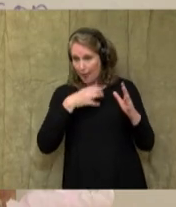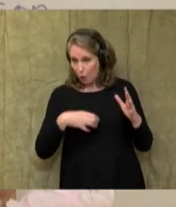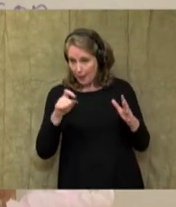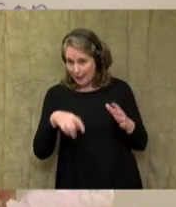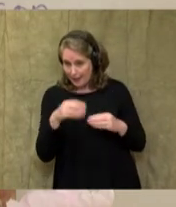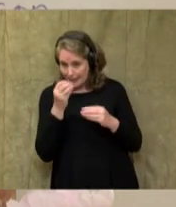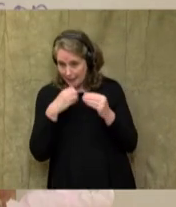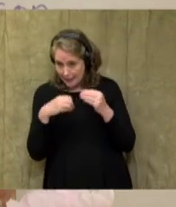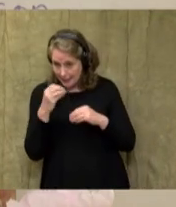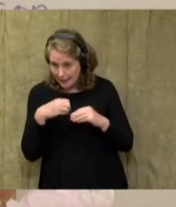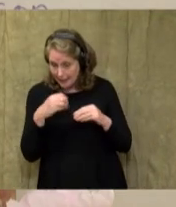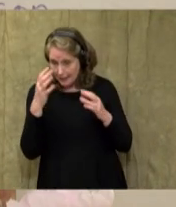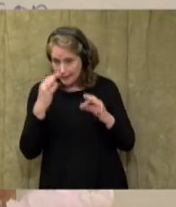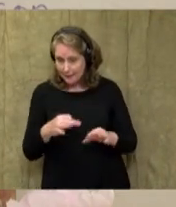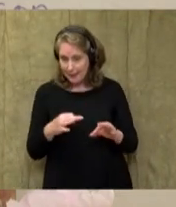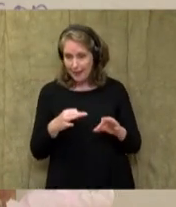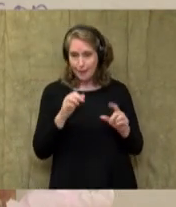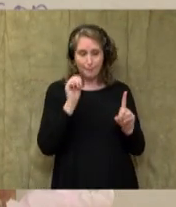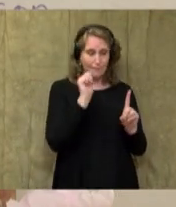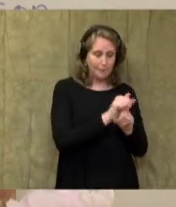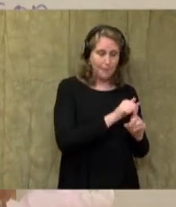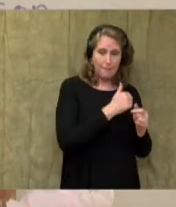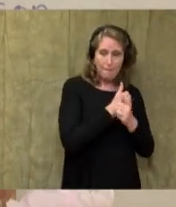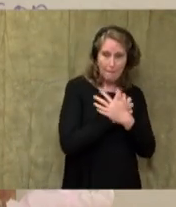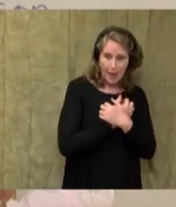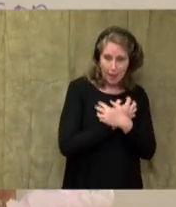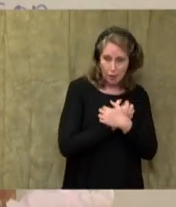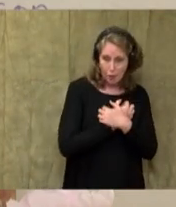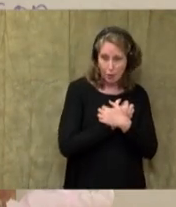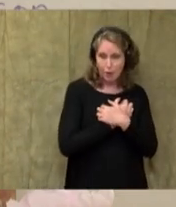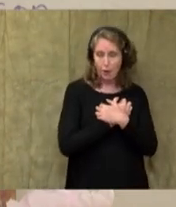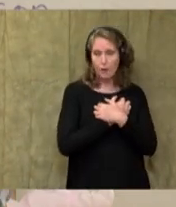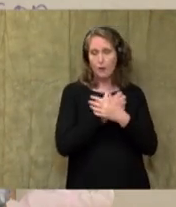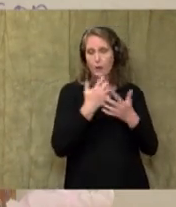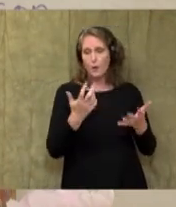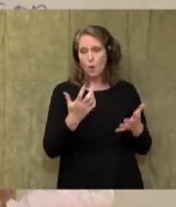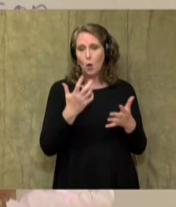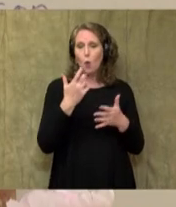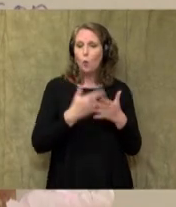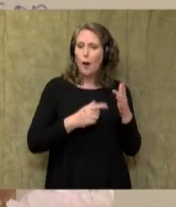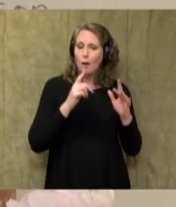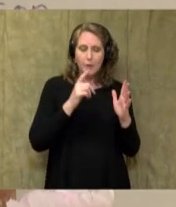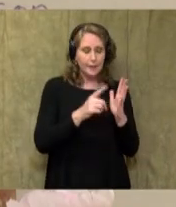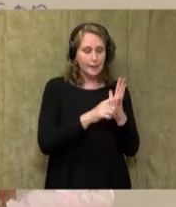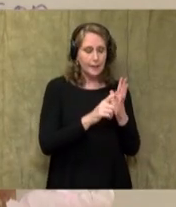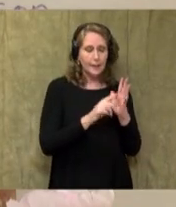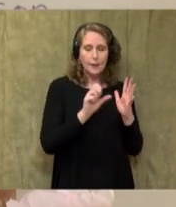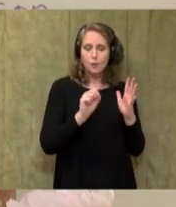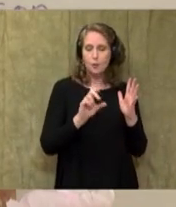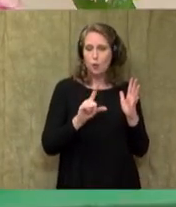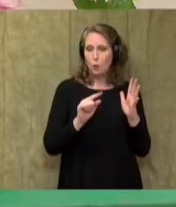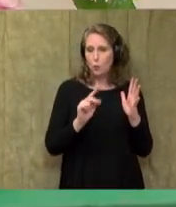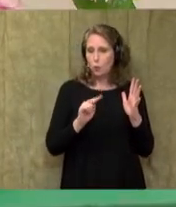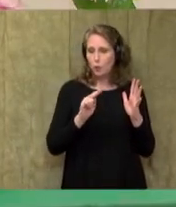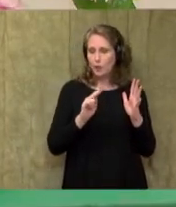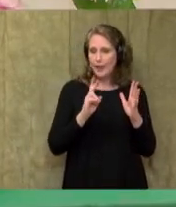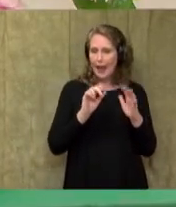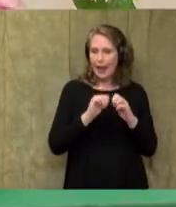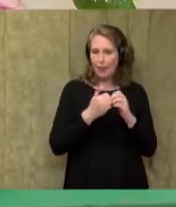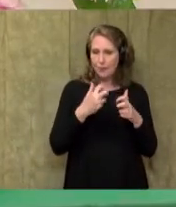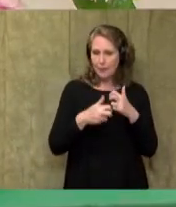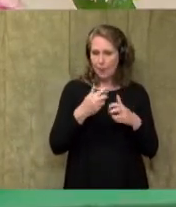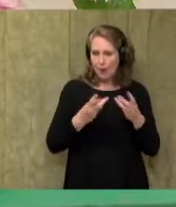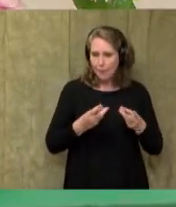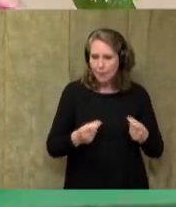to eat, so they decided to play some tricks on Bear, what was the solution to our problem? Let's find it in